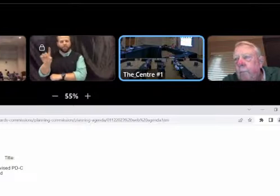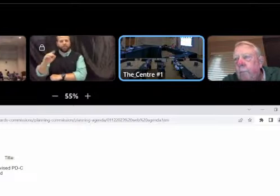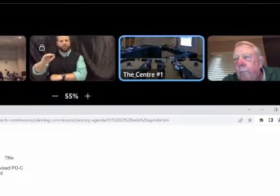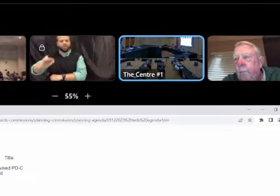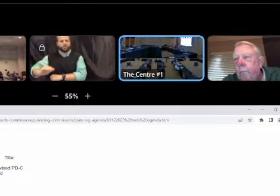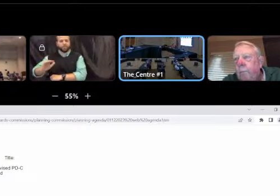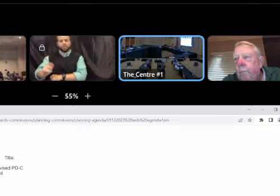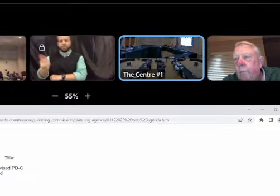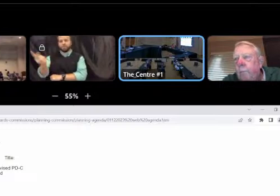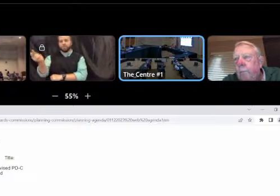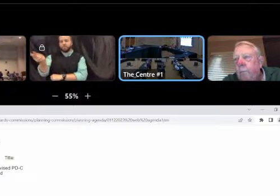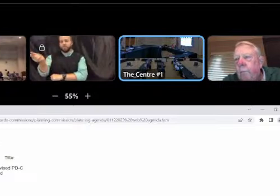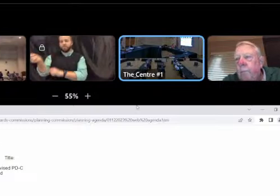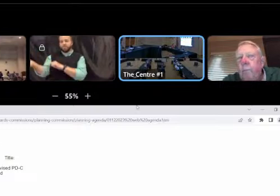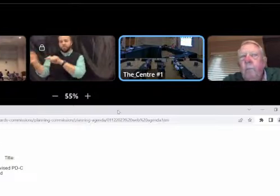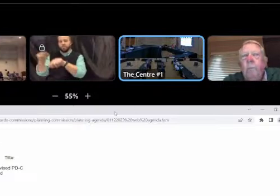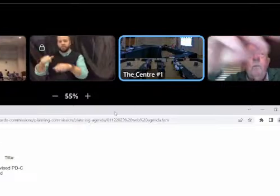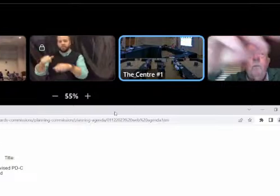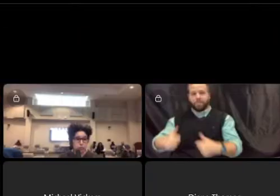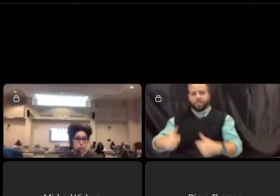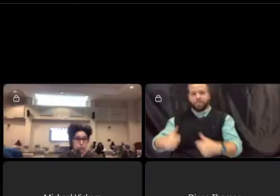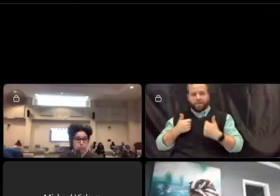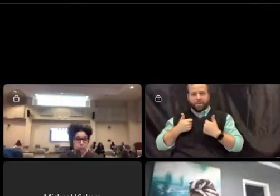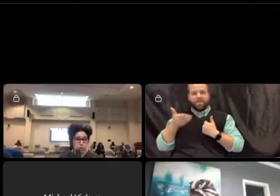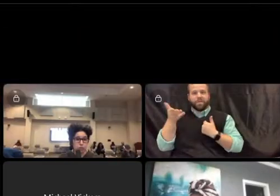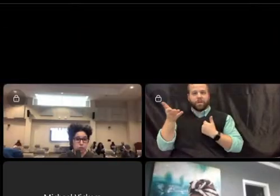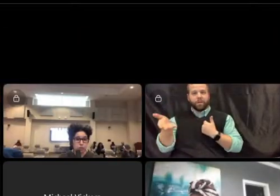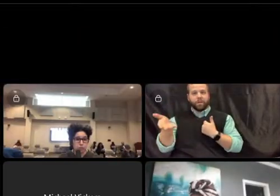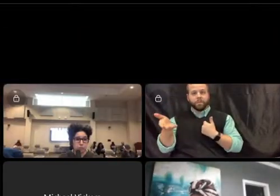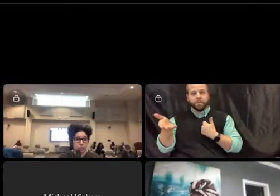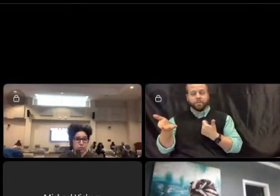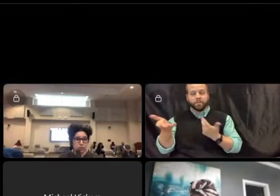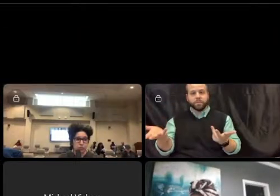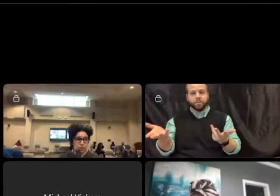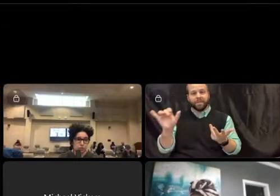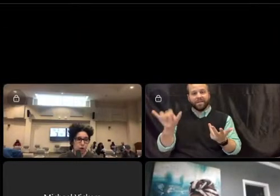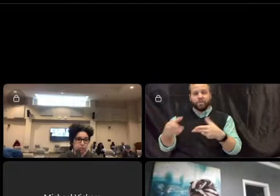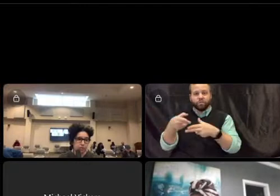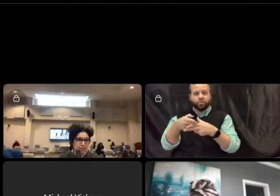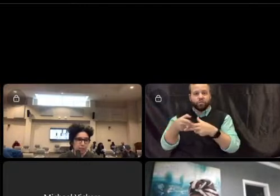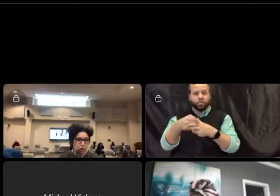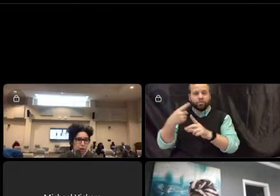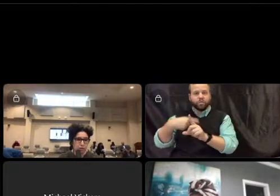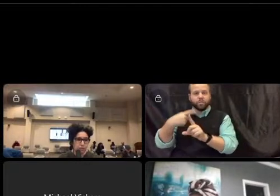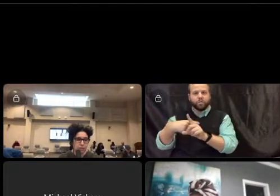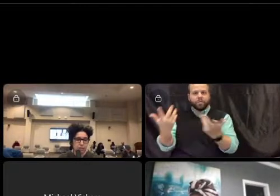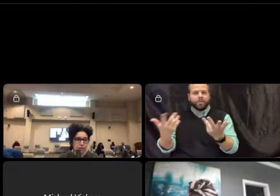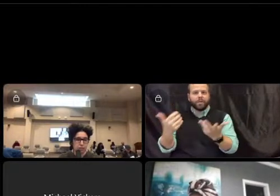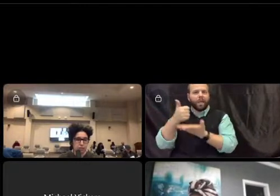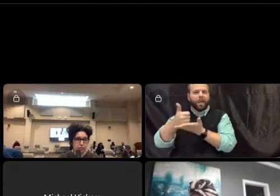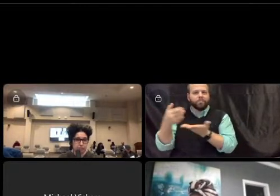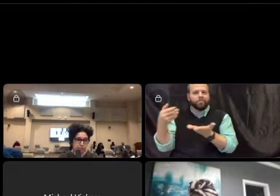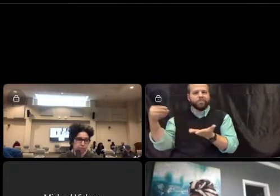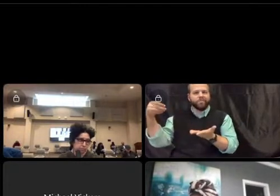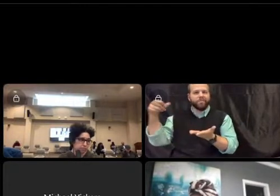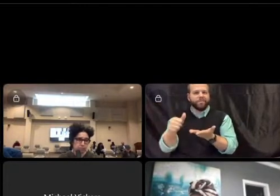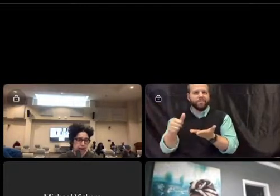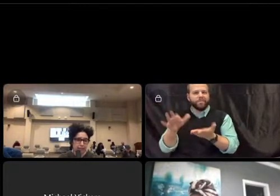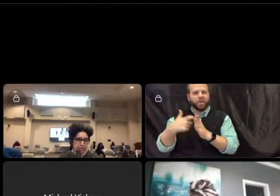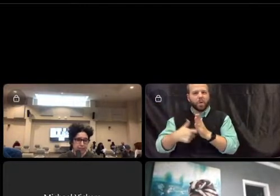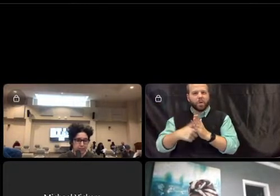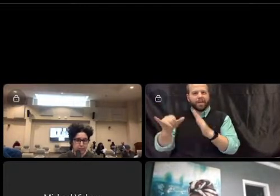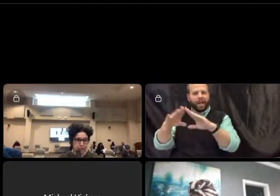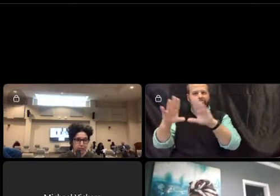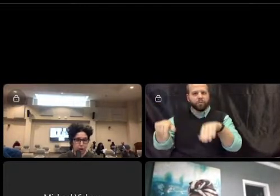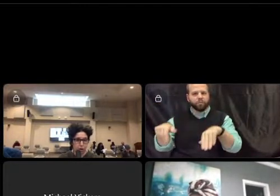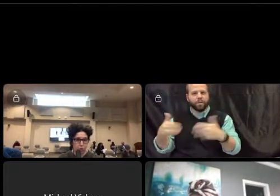in the home about 3 months out of the year, and really the short-term rental is just to offset the cost of